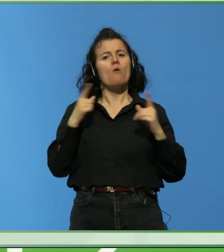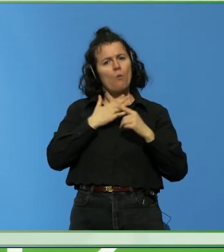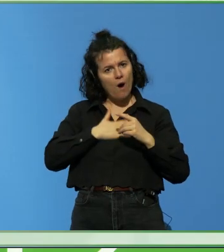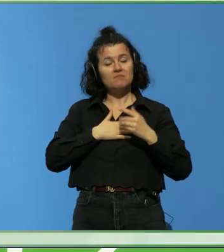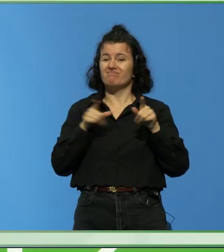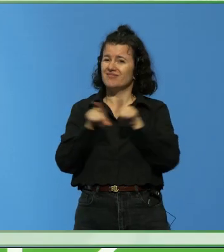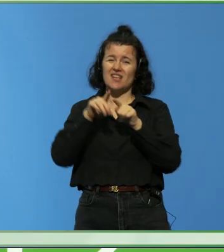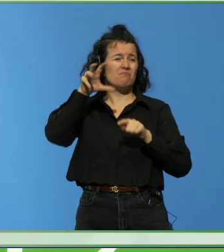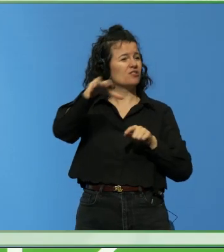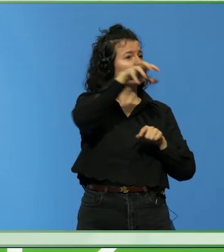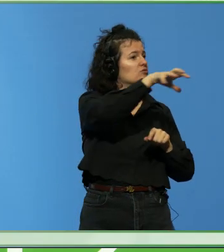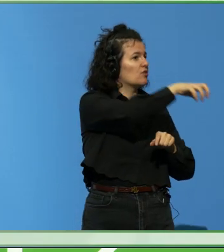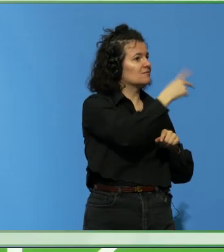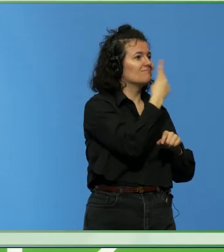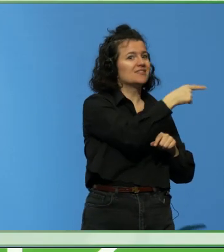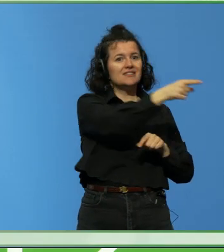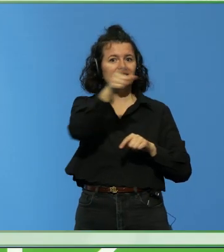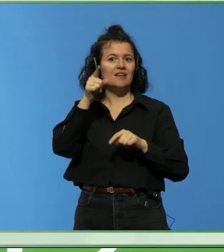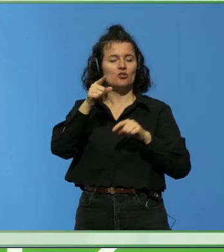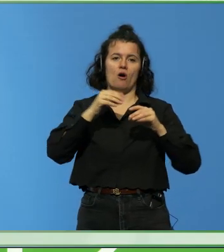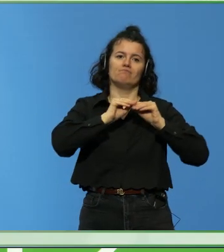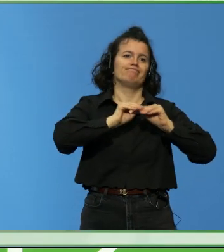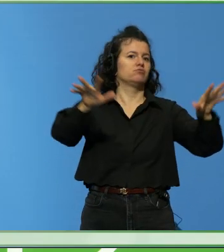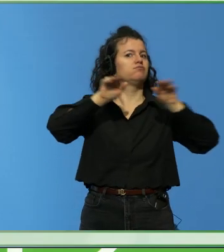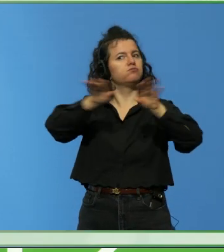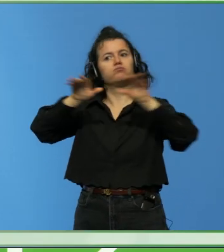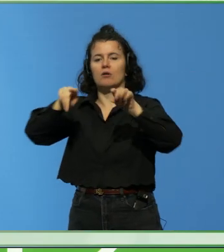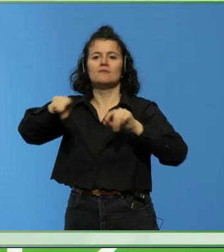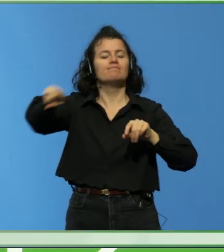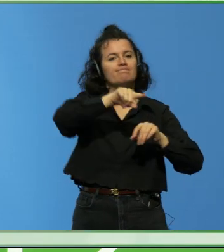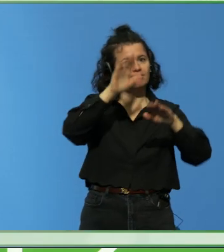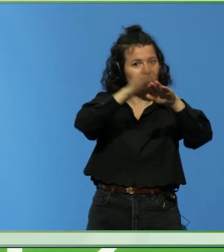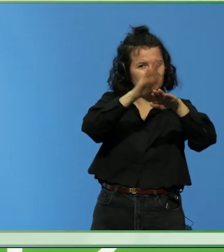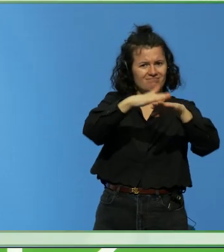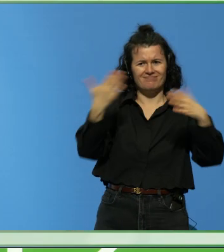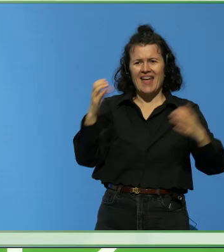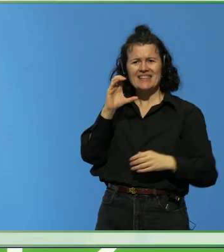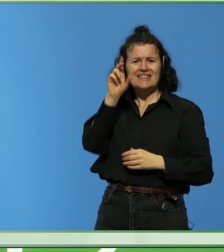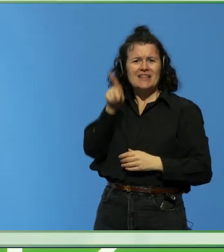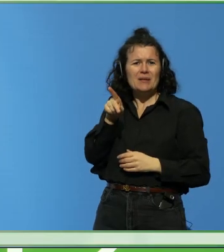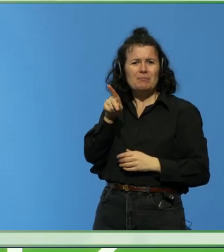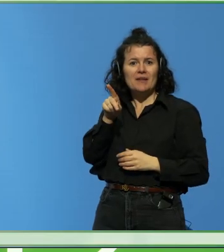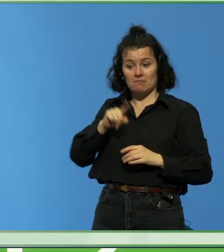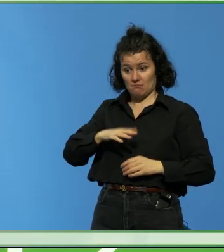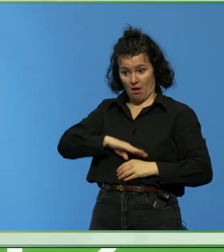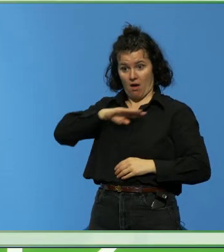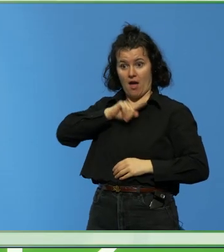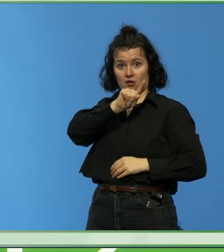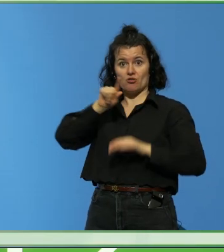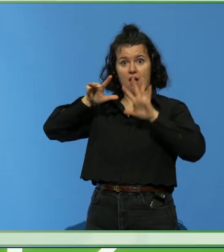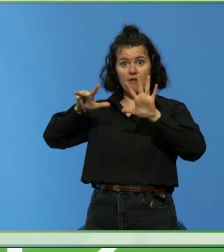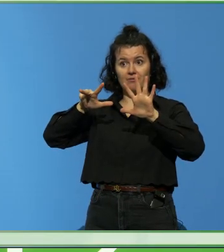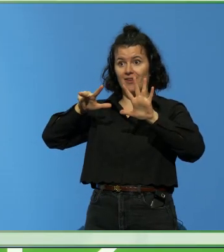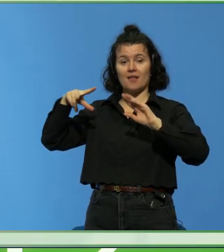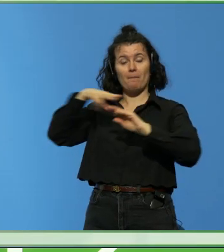physiotherapy is one of the channels that can help us to maintain function, that can help us to stay included